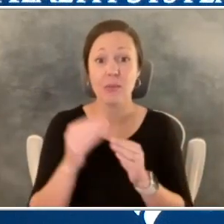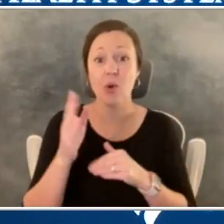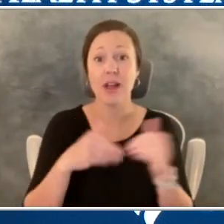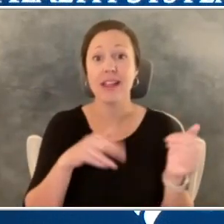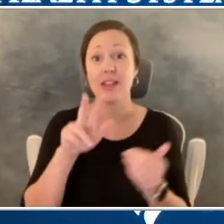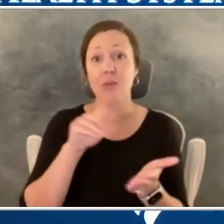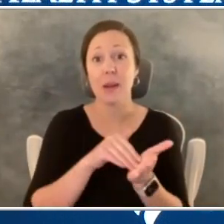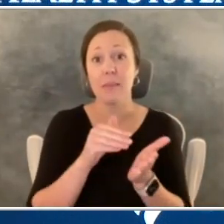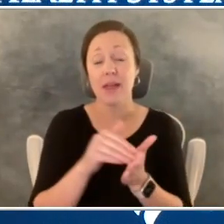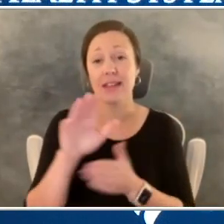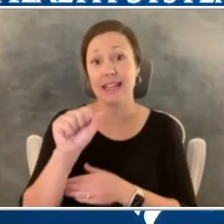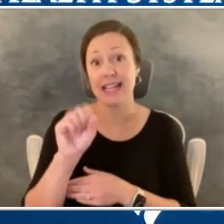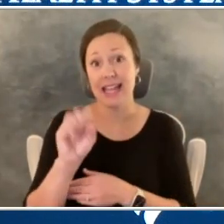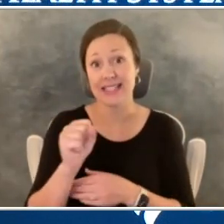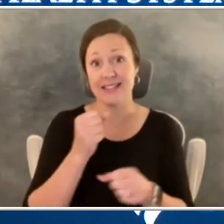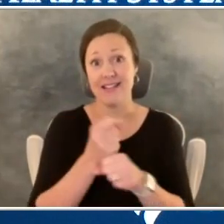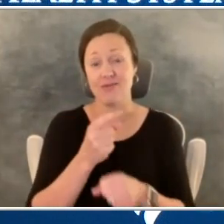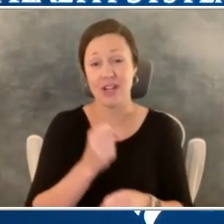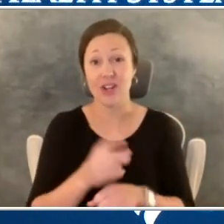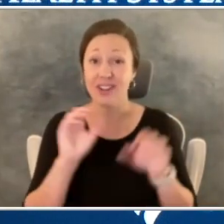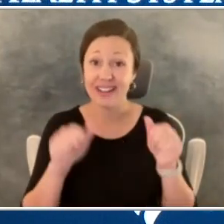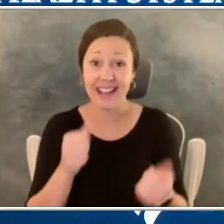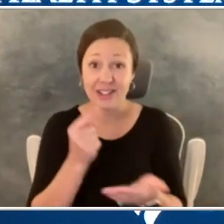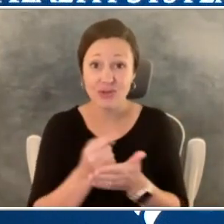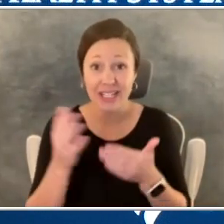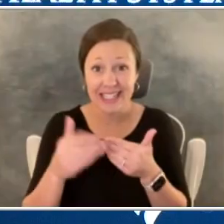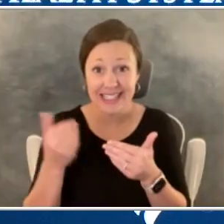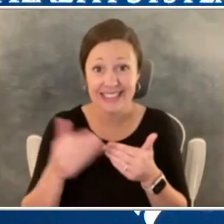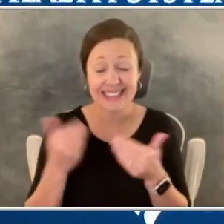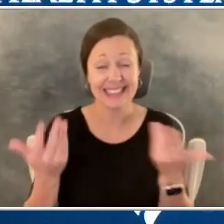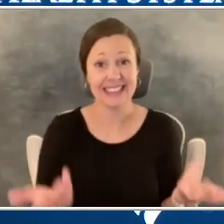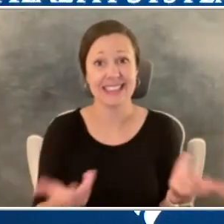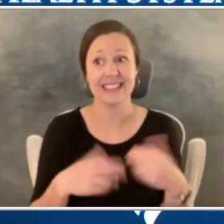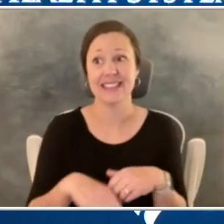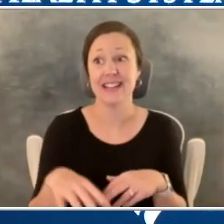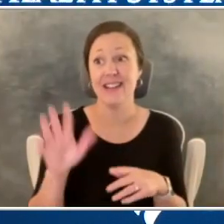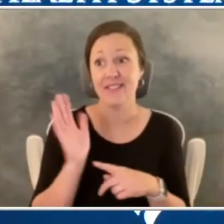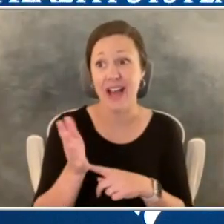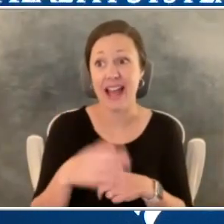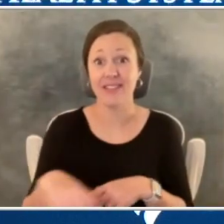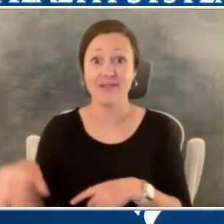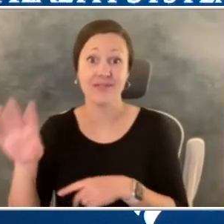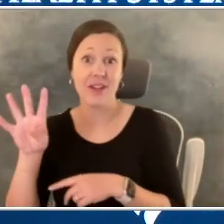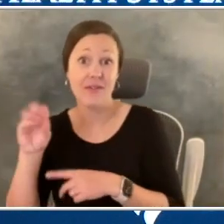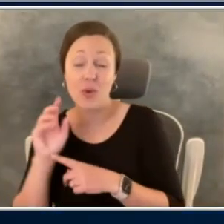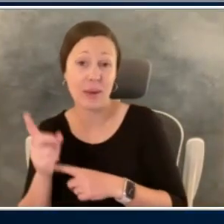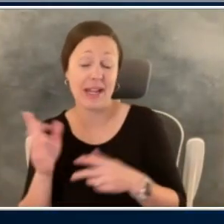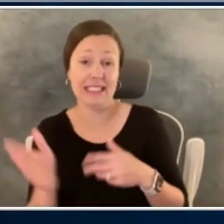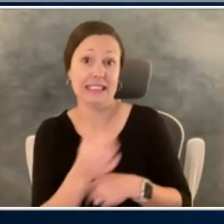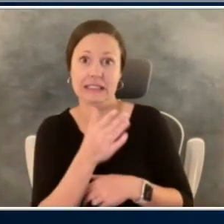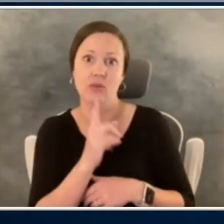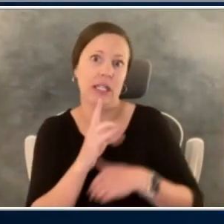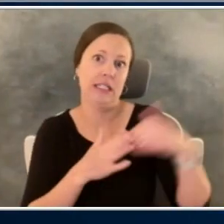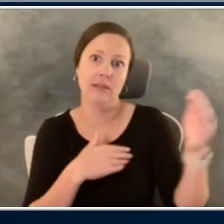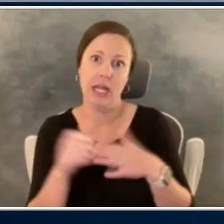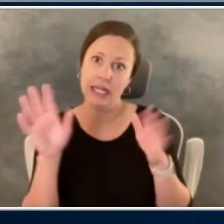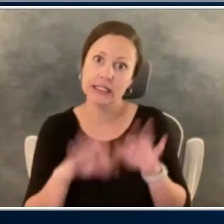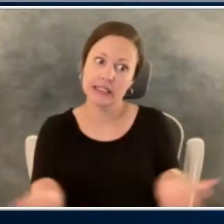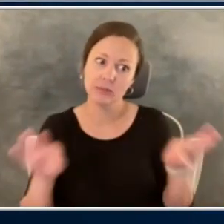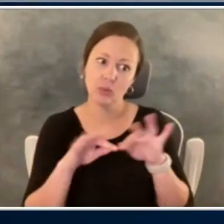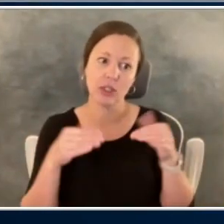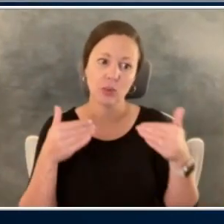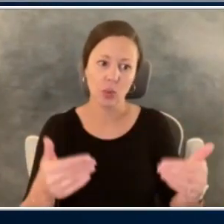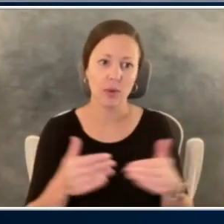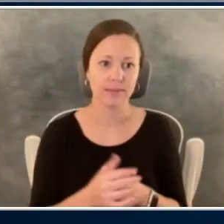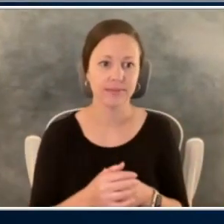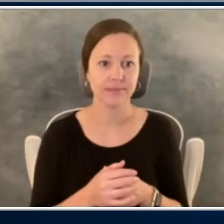early. So whether it's 5 or 10 minutes or 30 or 40 minutes, it's really time well spent. Yeah, well worth the time. Okay, so if someone cannot make